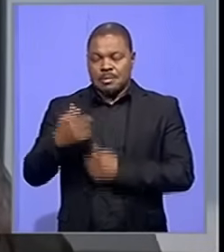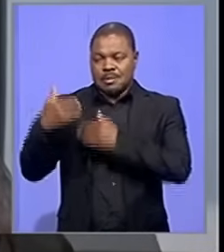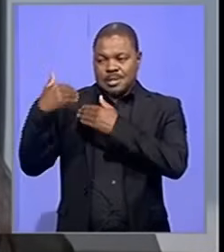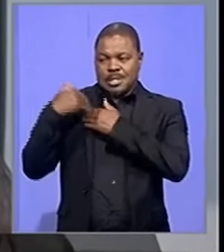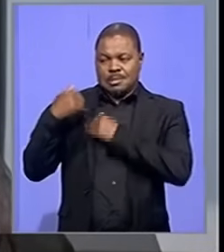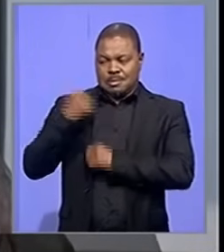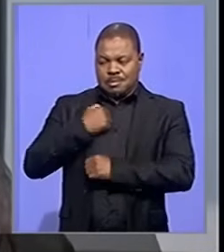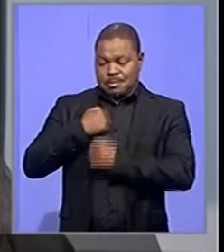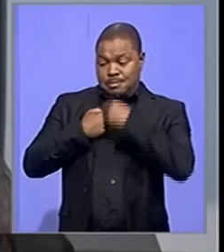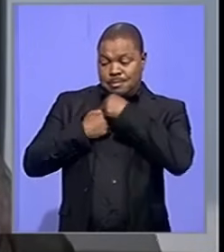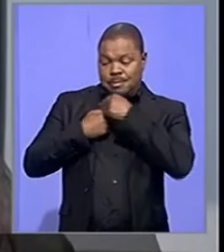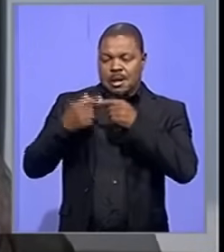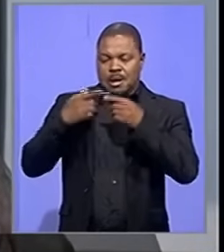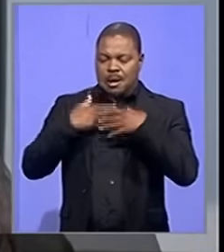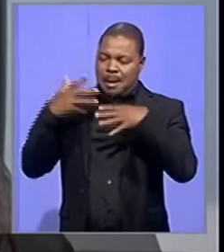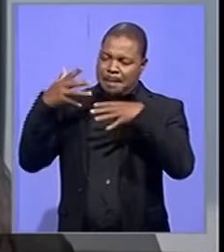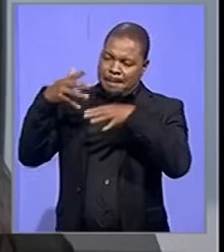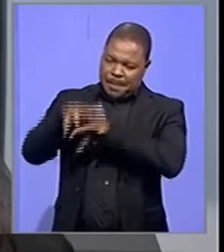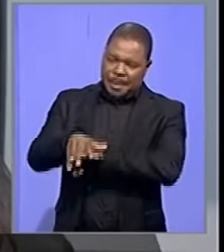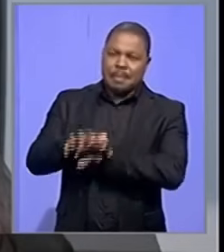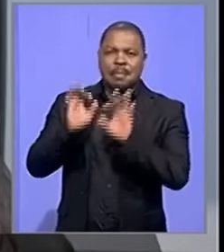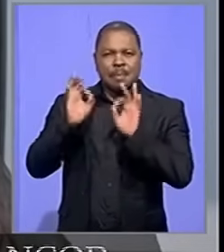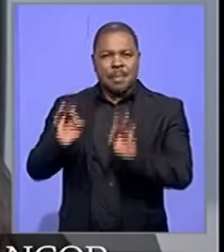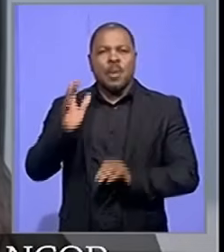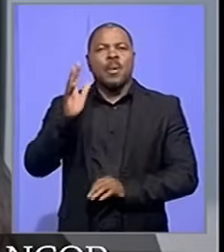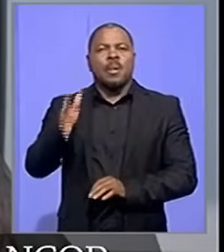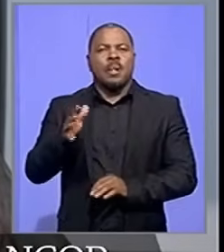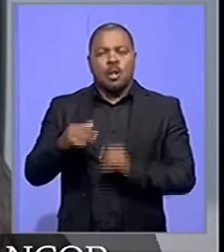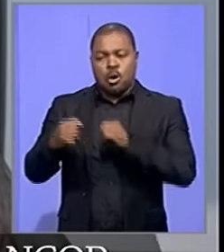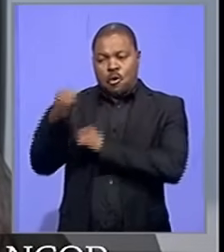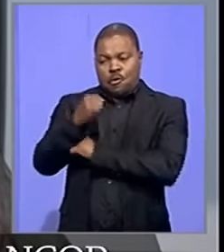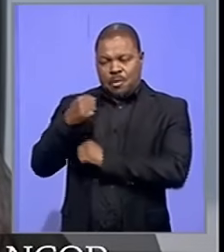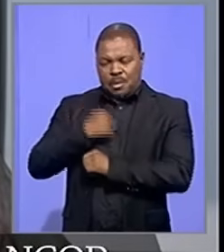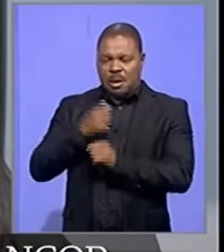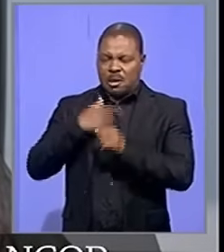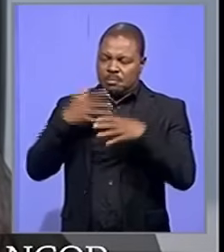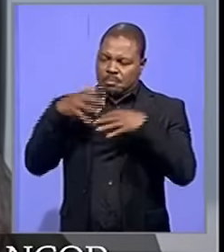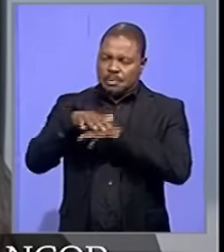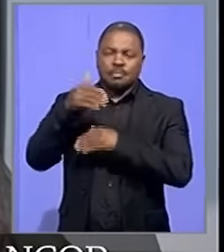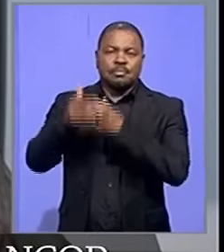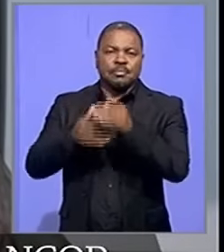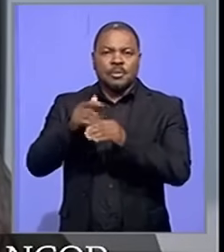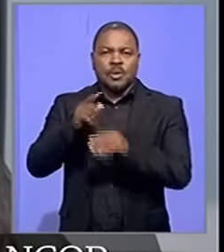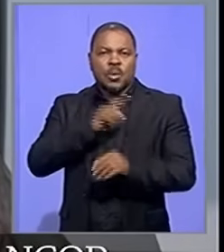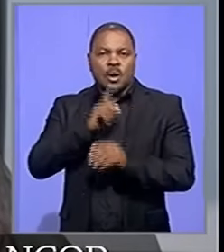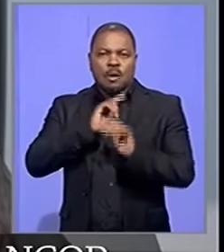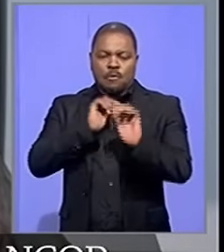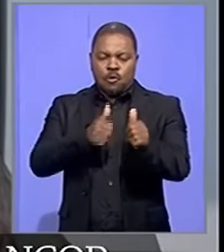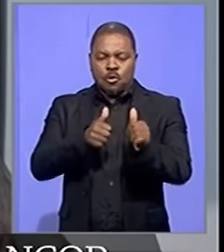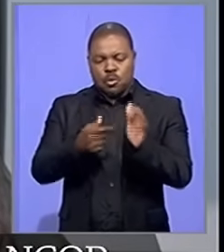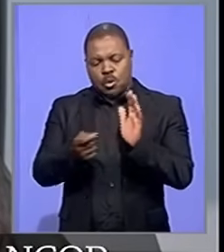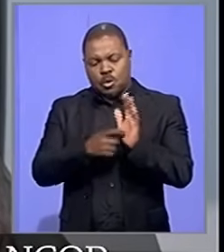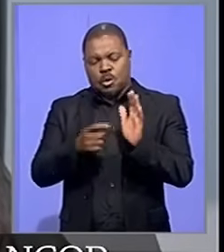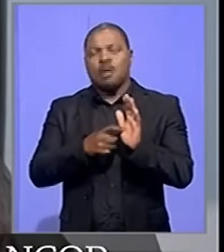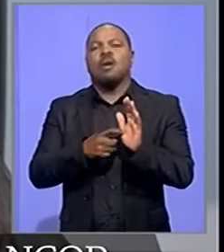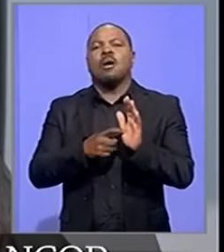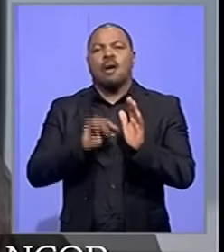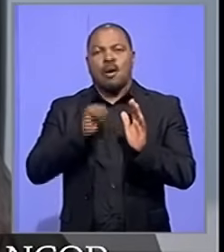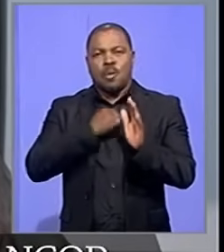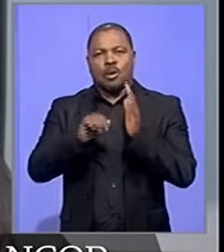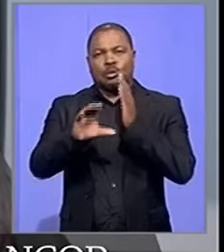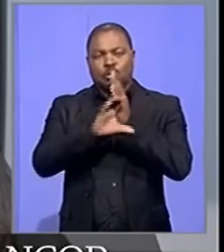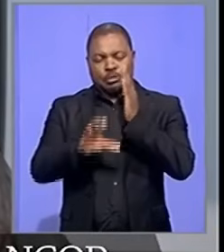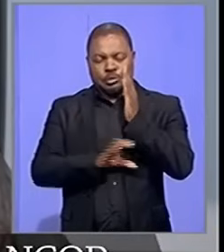obligations of the obligations of my office in accordance with the provision of our